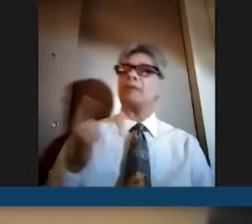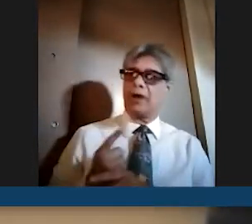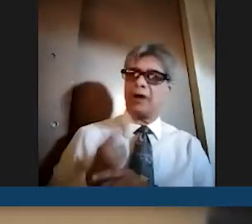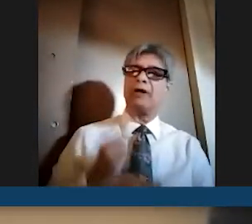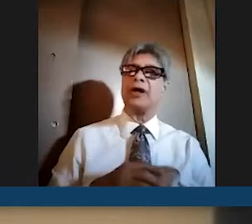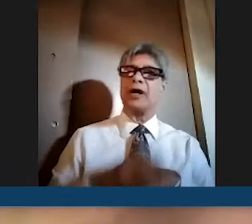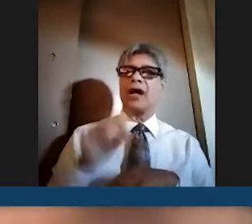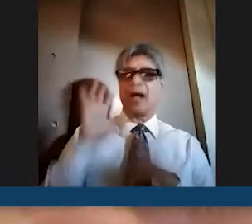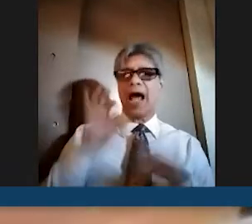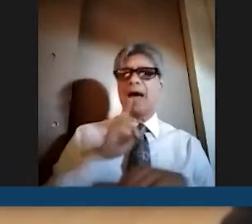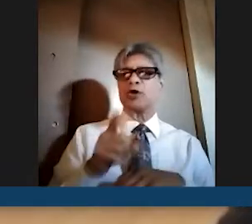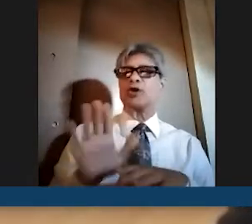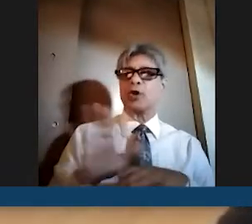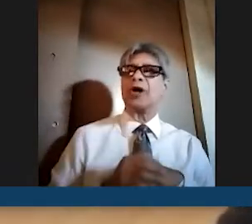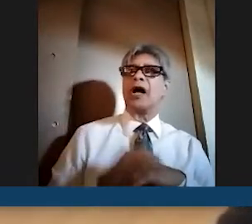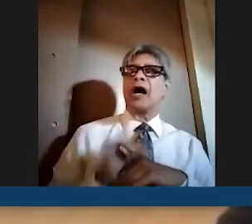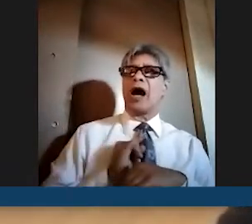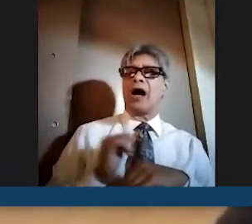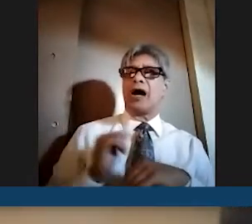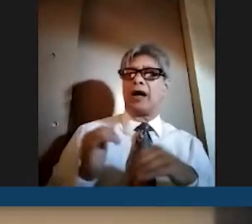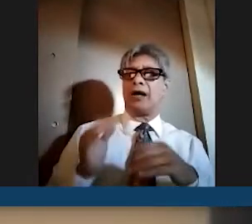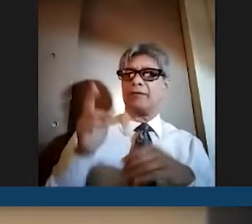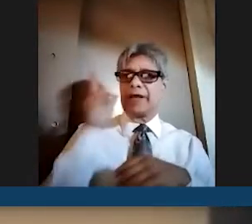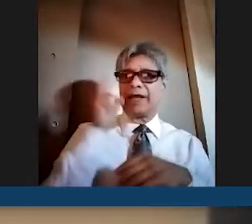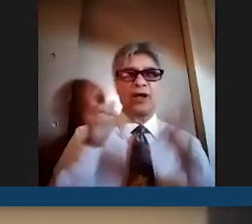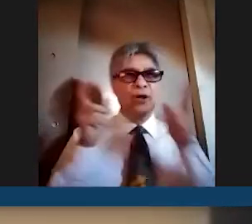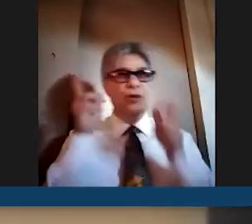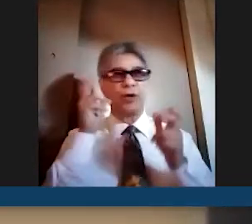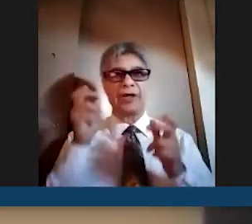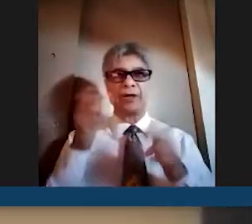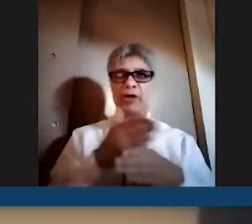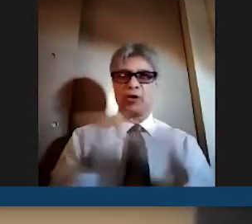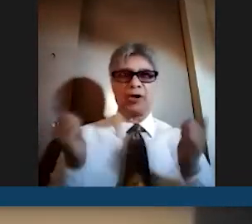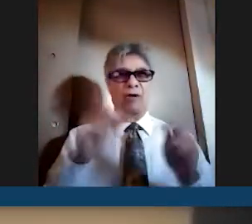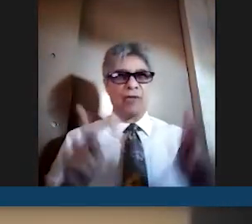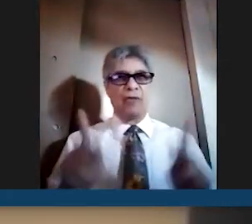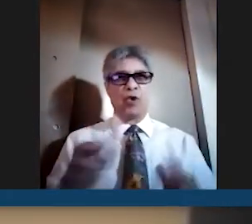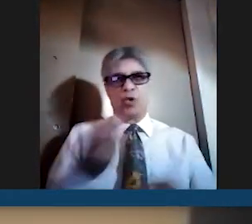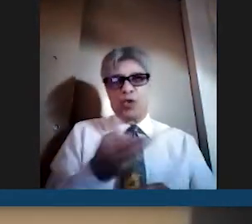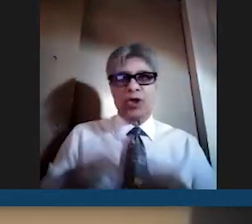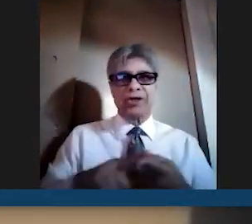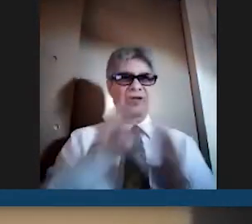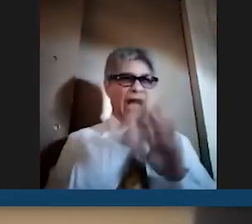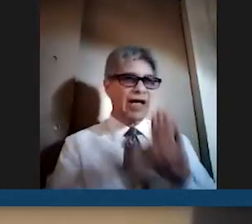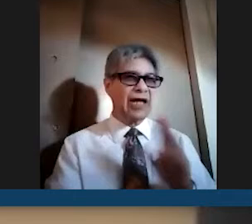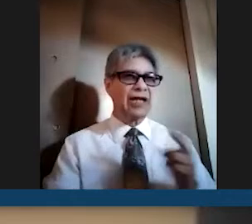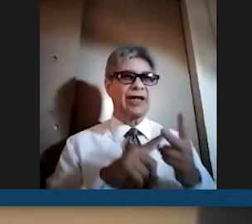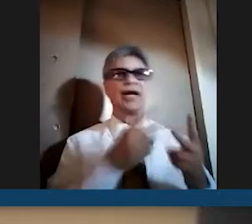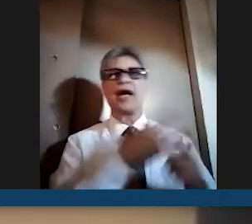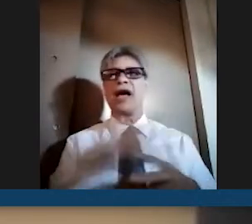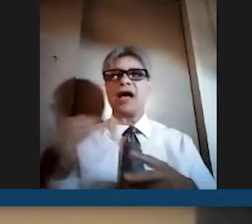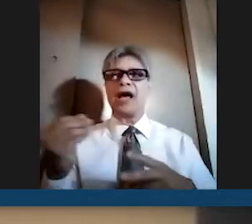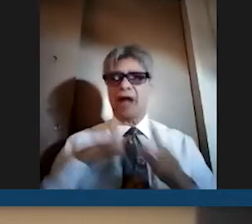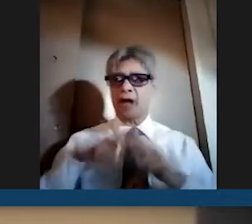So I'm hearing a theme between everybody, which is resources and identity. And I'll start with